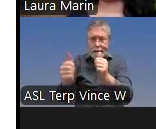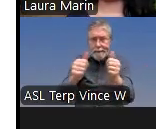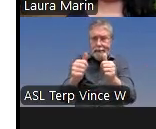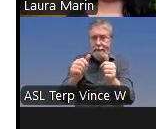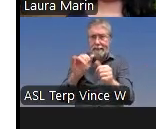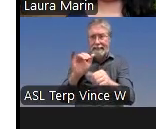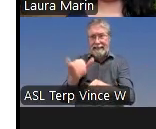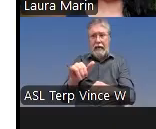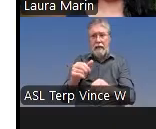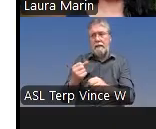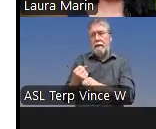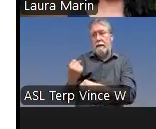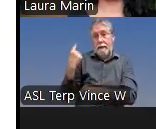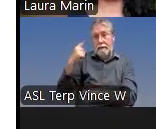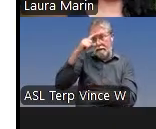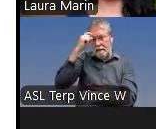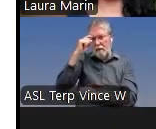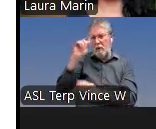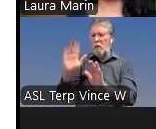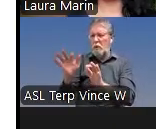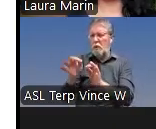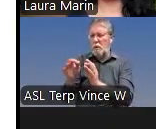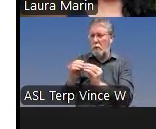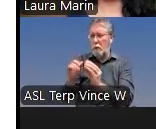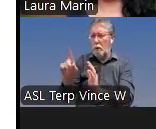just last summer. Talk about that in a second here.